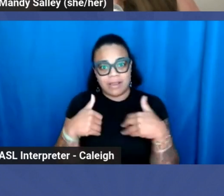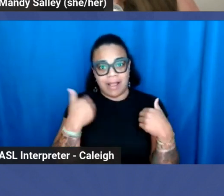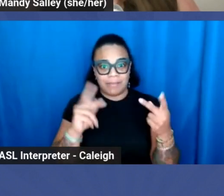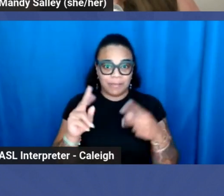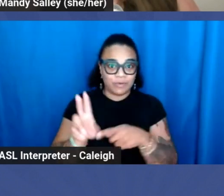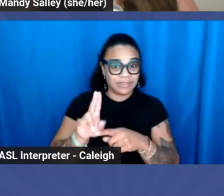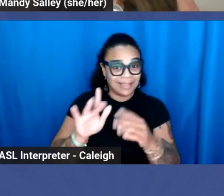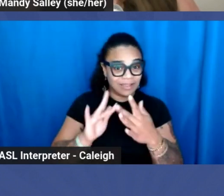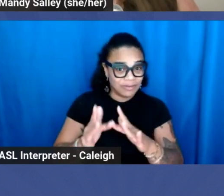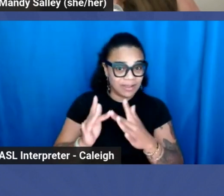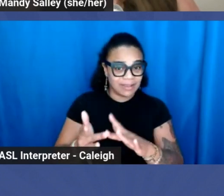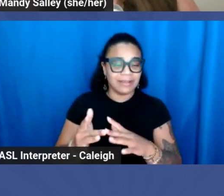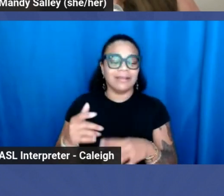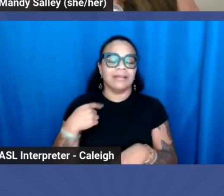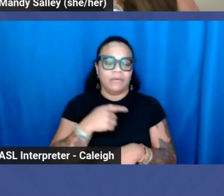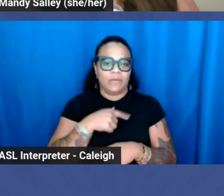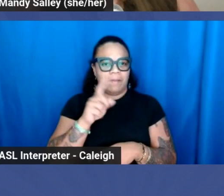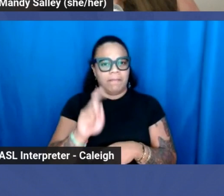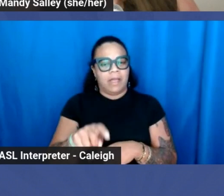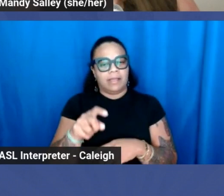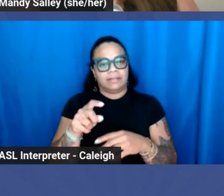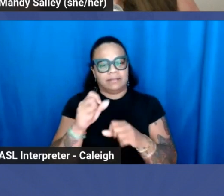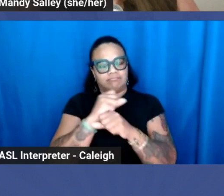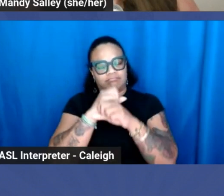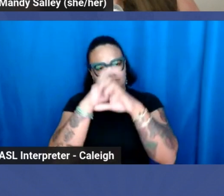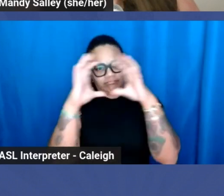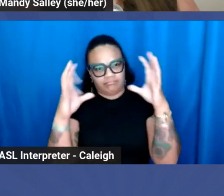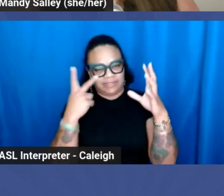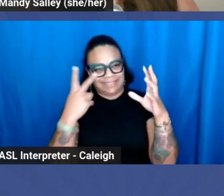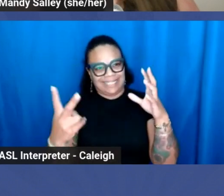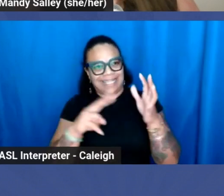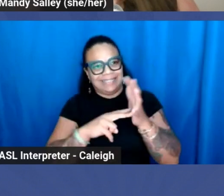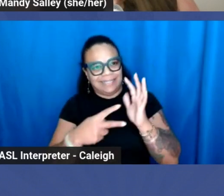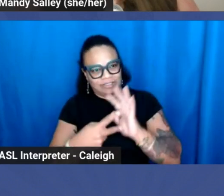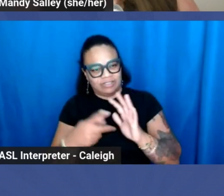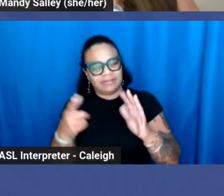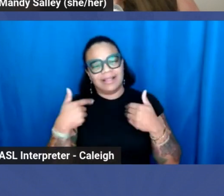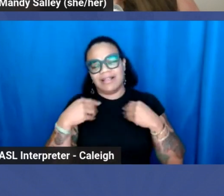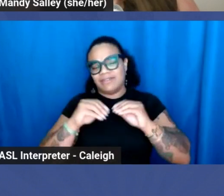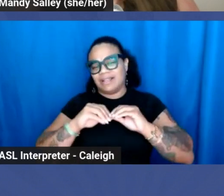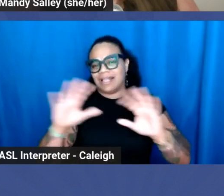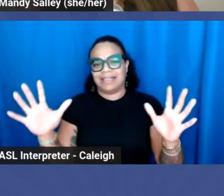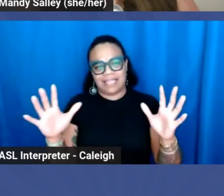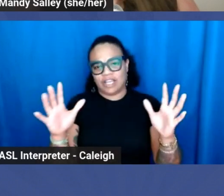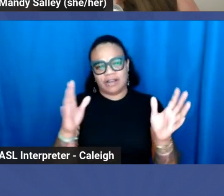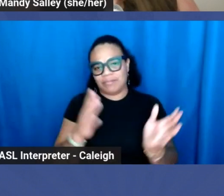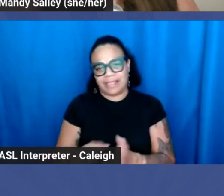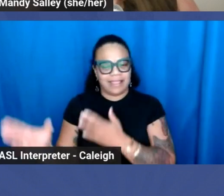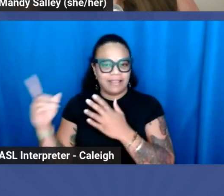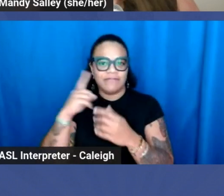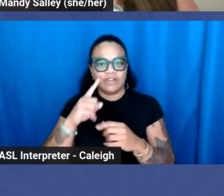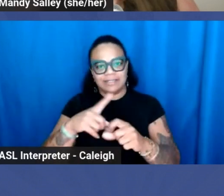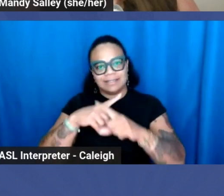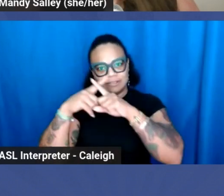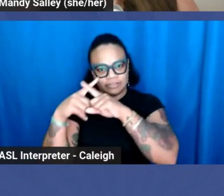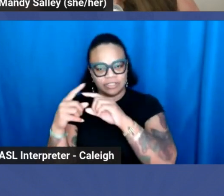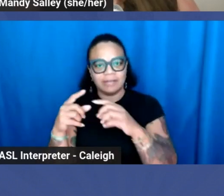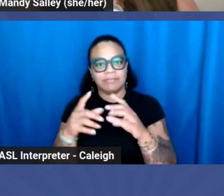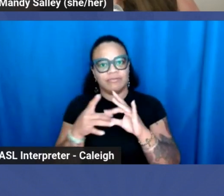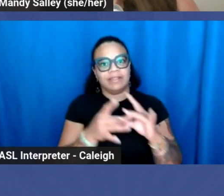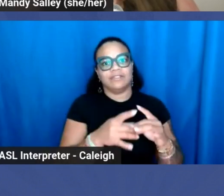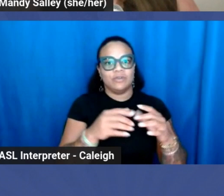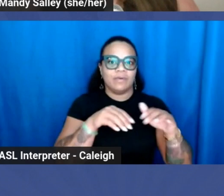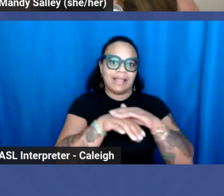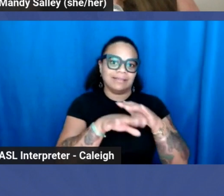internet. And we have to see the intentions here because there is a pretty clear playbook in censorship when it comes to accessing information